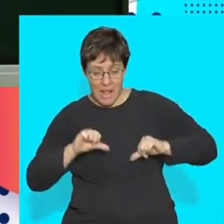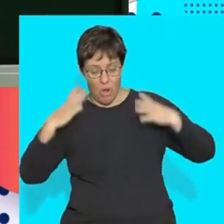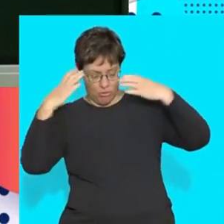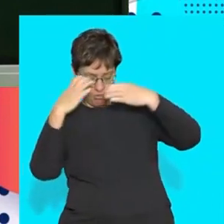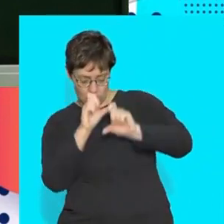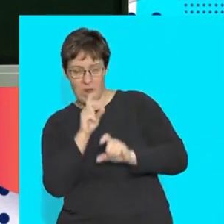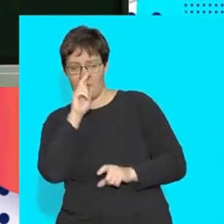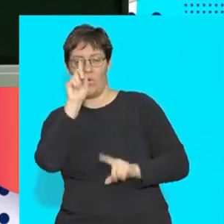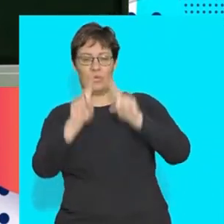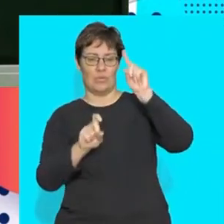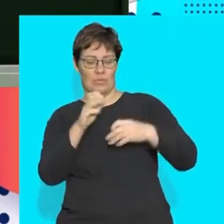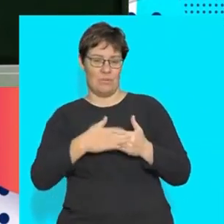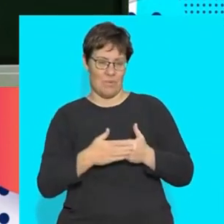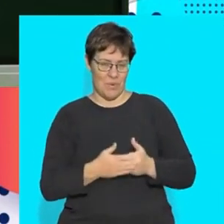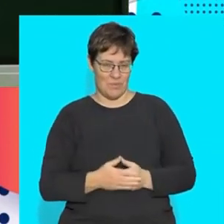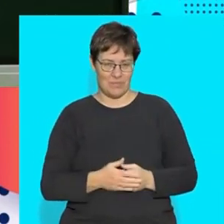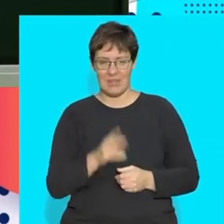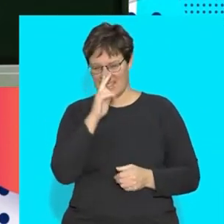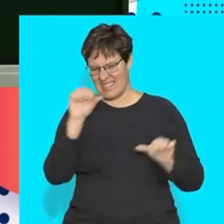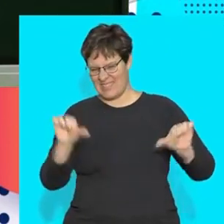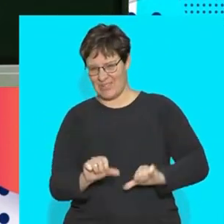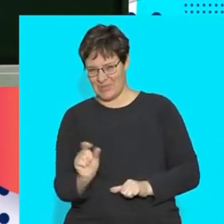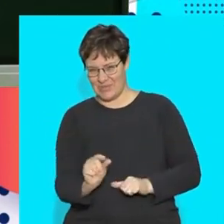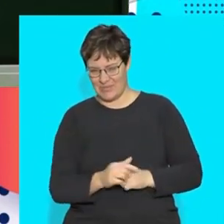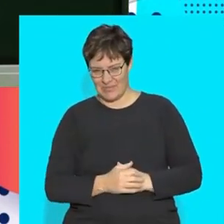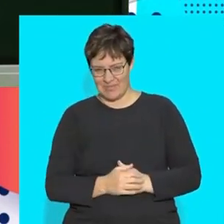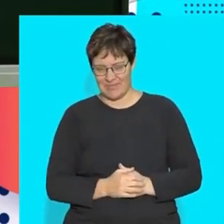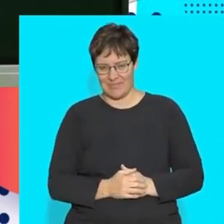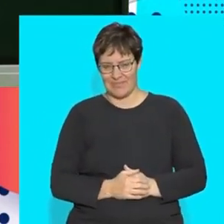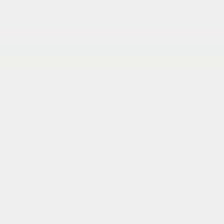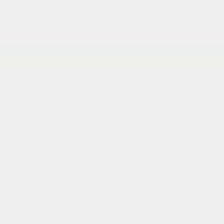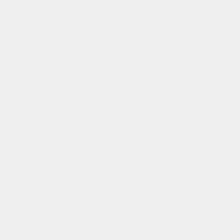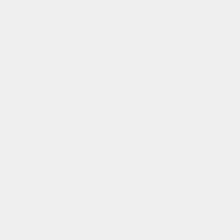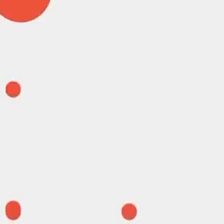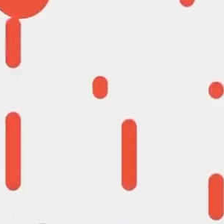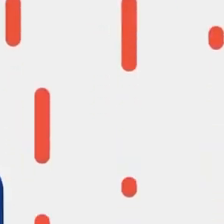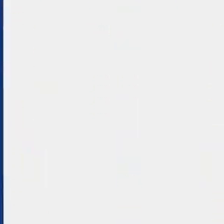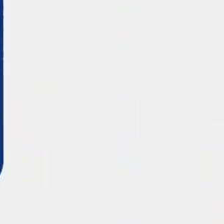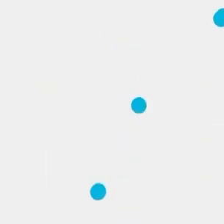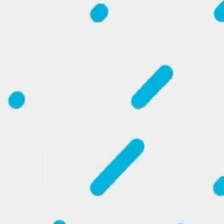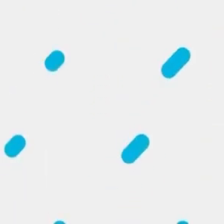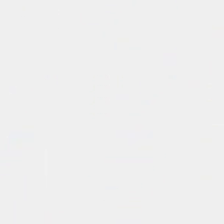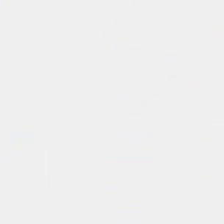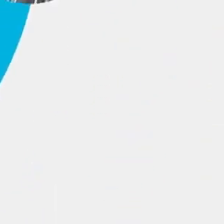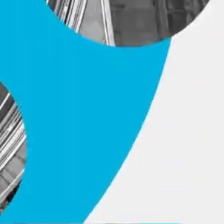can look at some more questions when we come back. I'll be back just now.